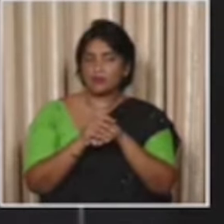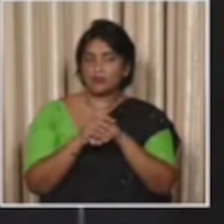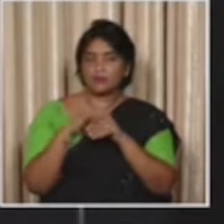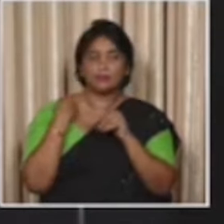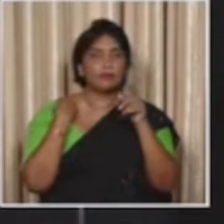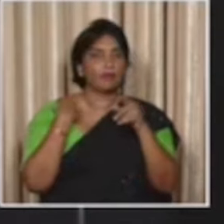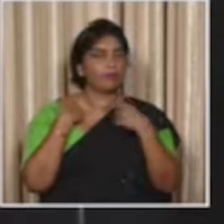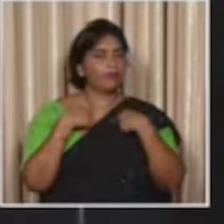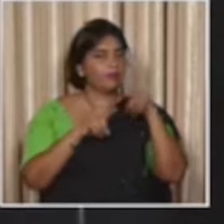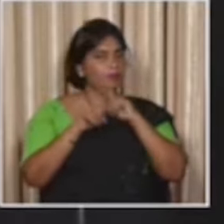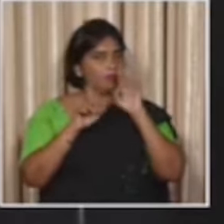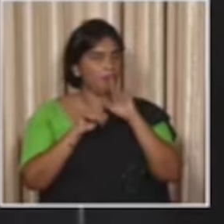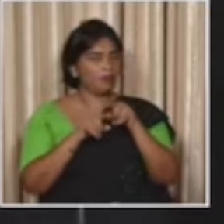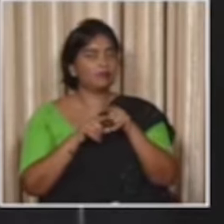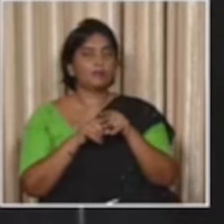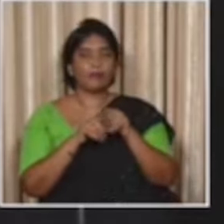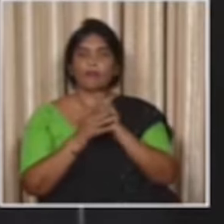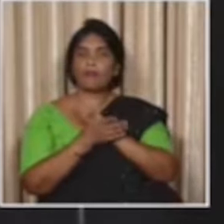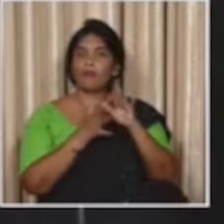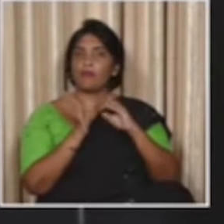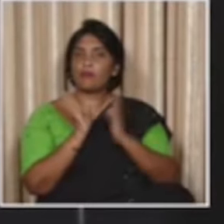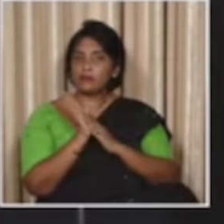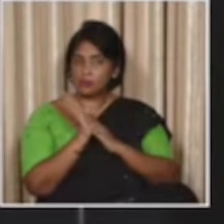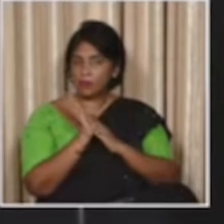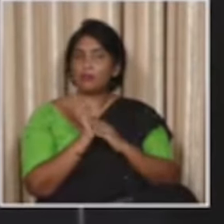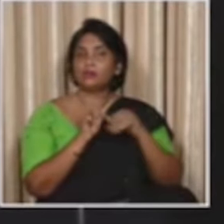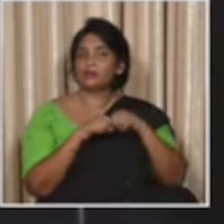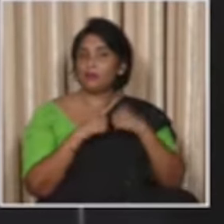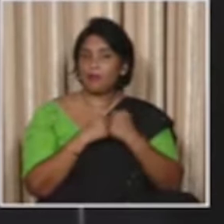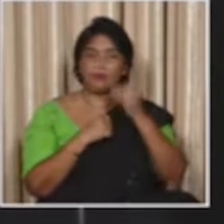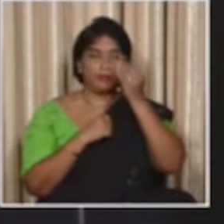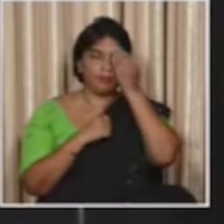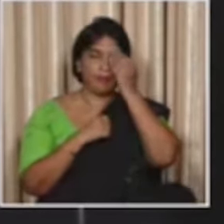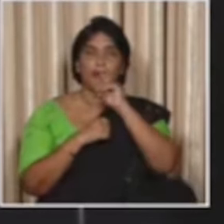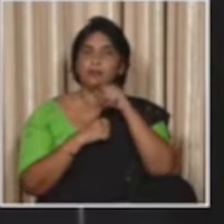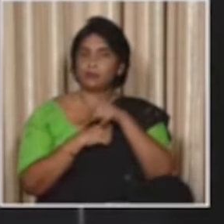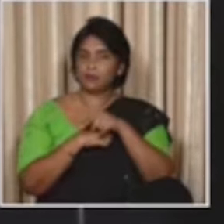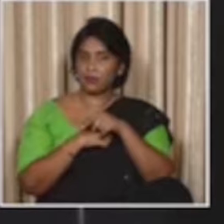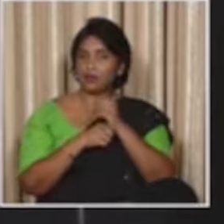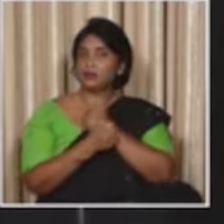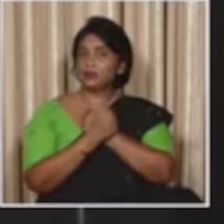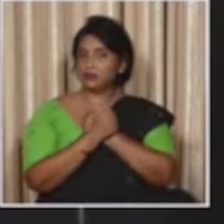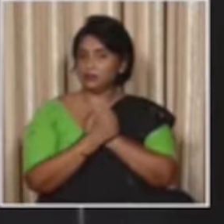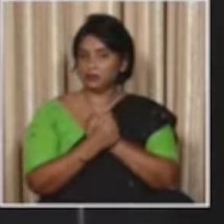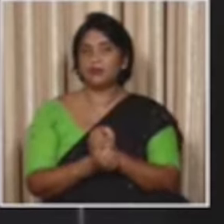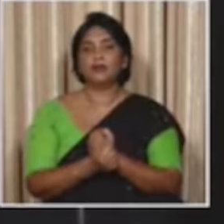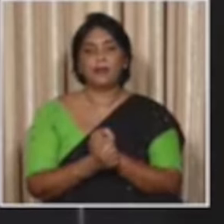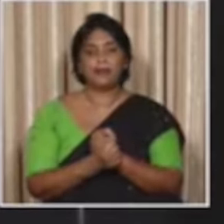negotiate, and Hamas, the Israeli demand to release all the hostages, both civilian and military